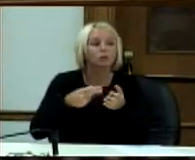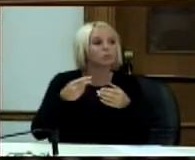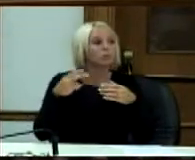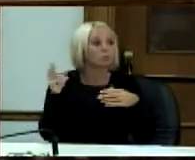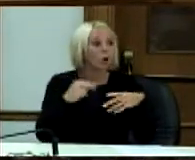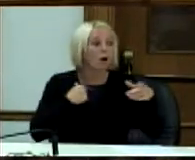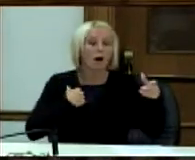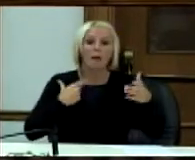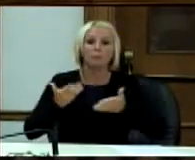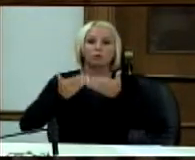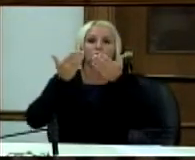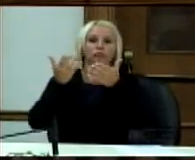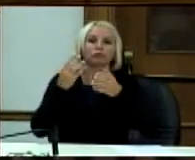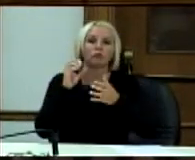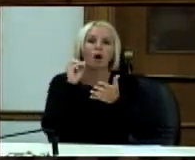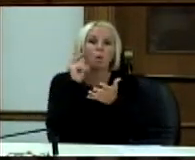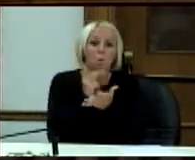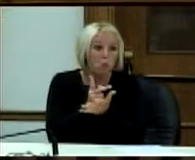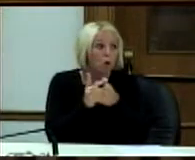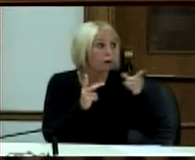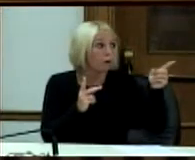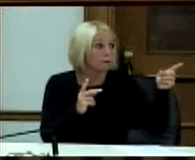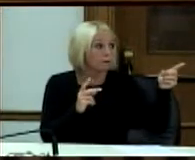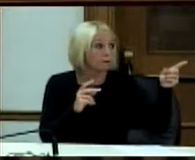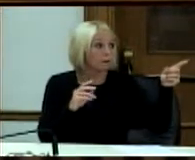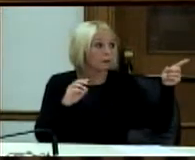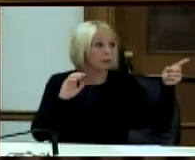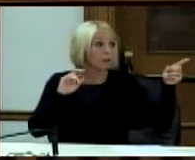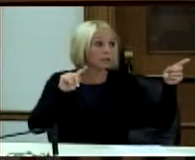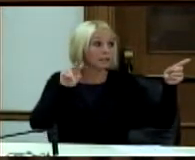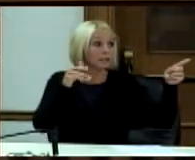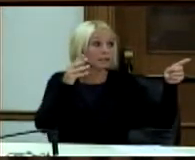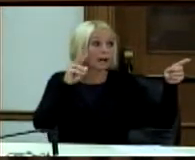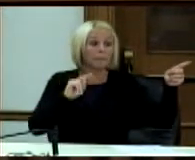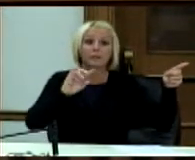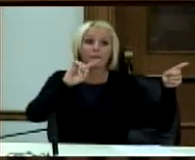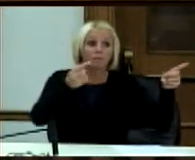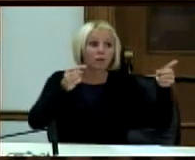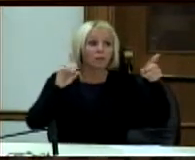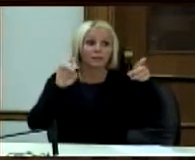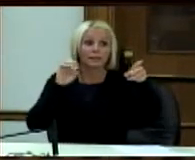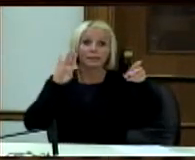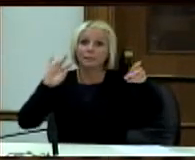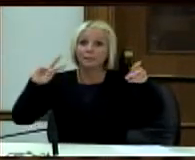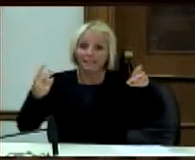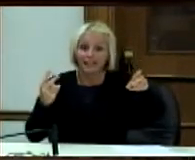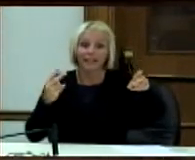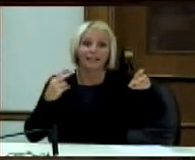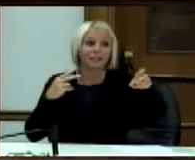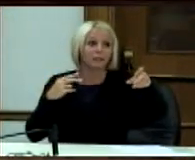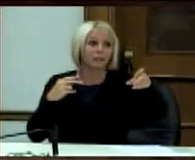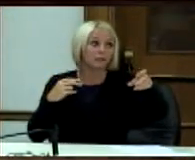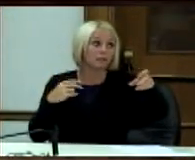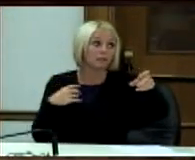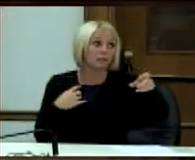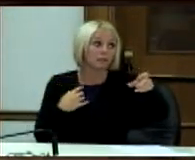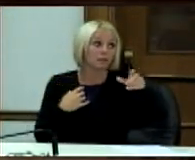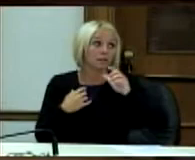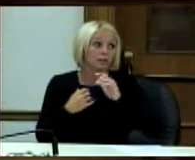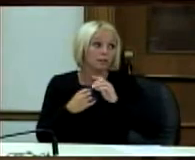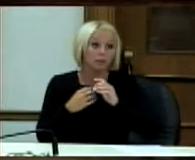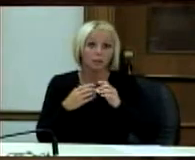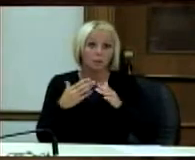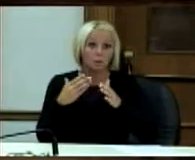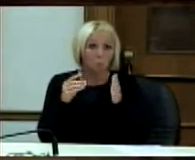Hearing none, I'll entertain a motion to approve. So moved. Second. We have a motion and a second. Any further discussion on this item?